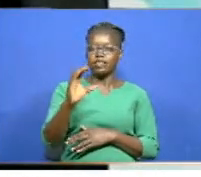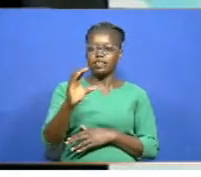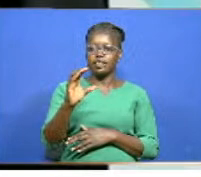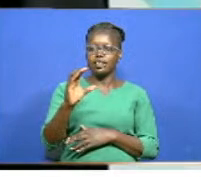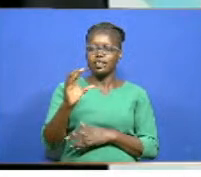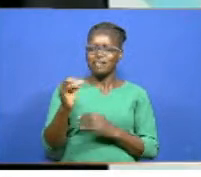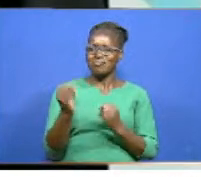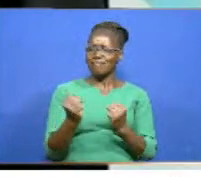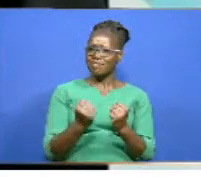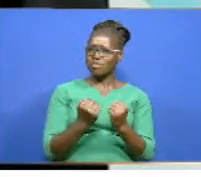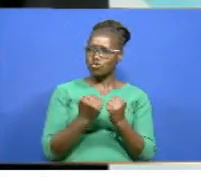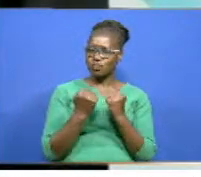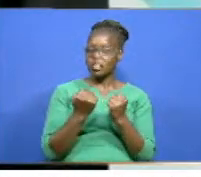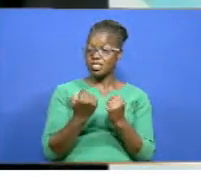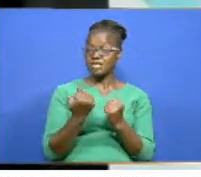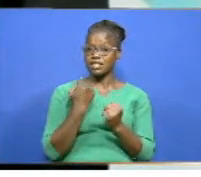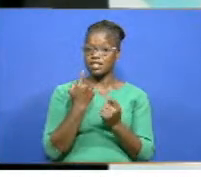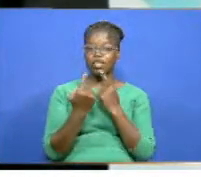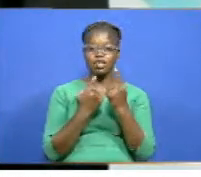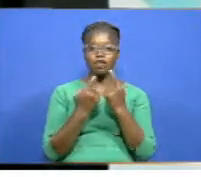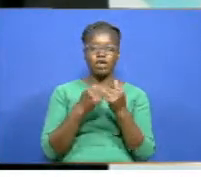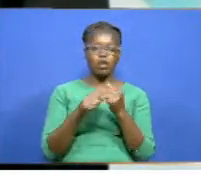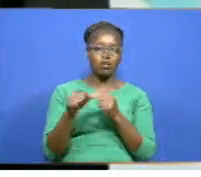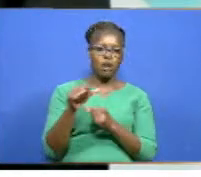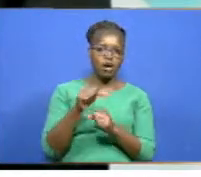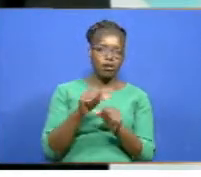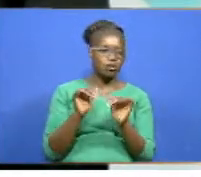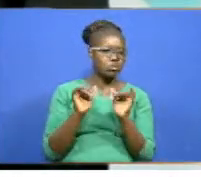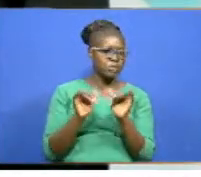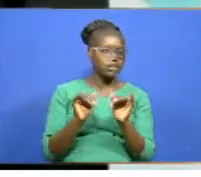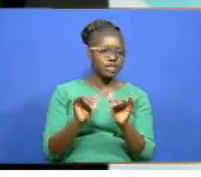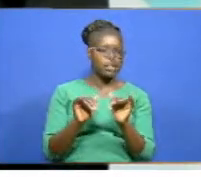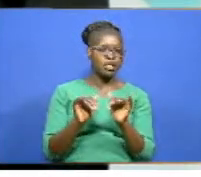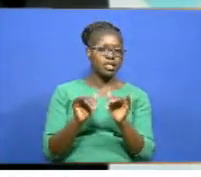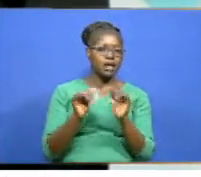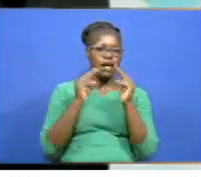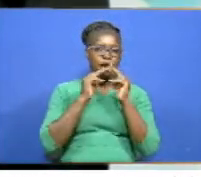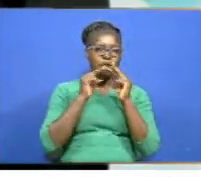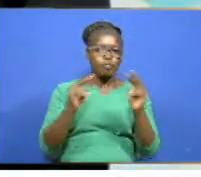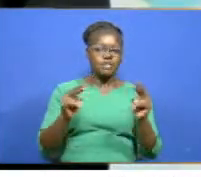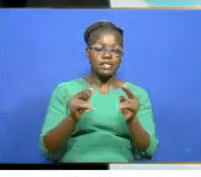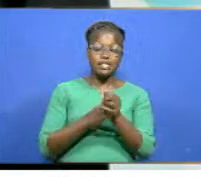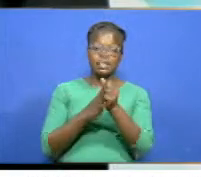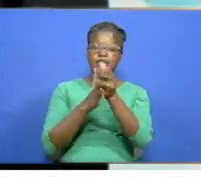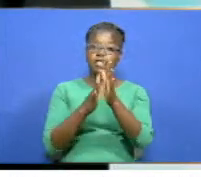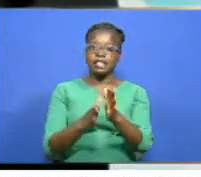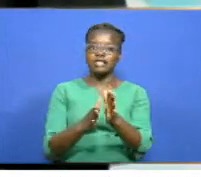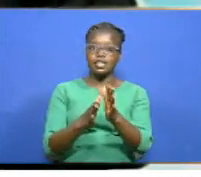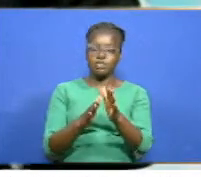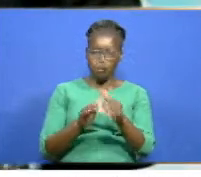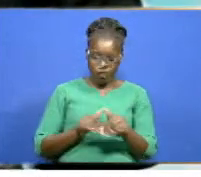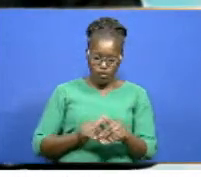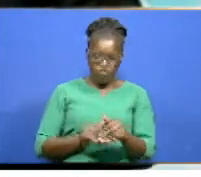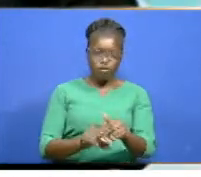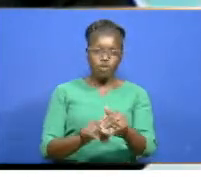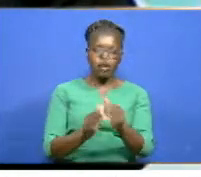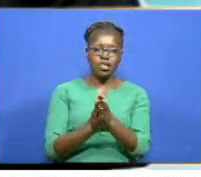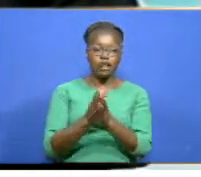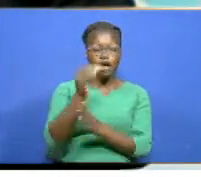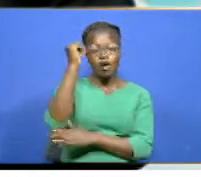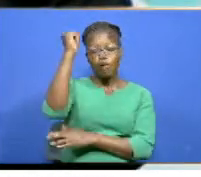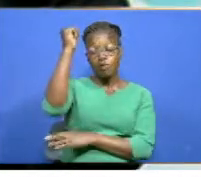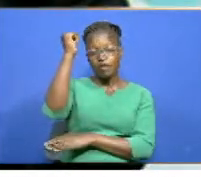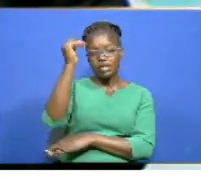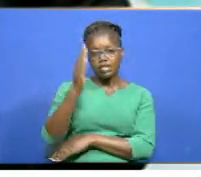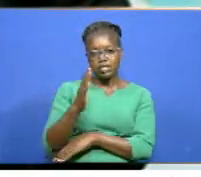strongly yesterday and talked about maintaining peace and talked about leaders should observe and also politicians should